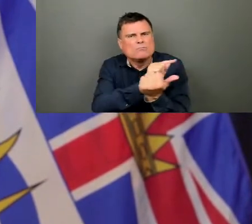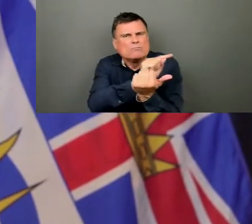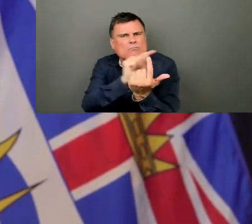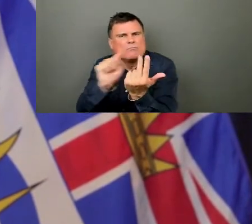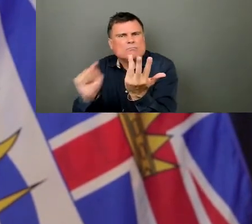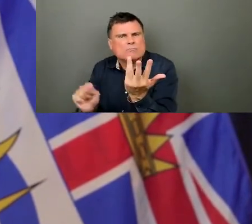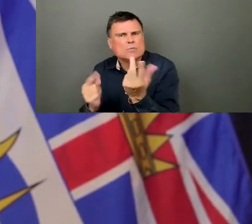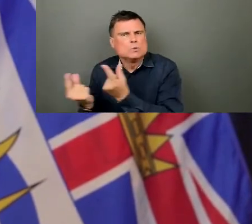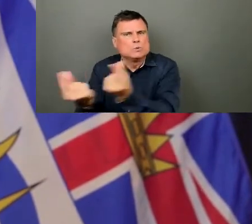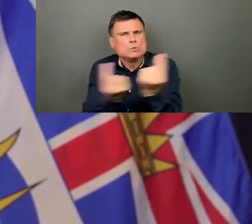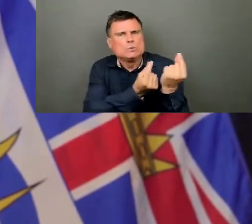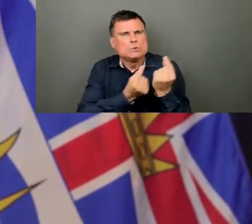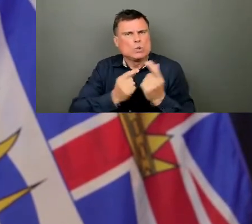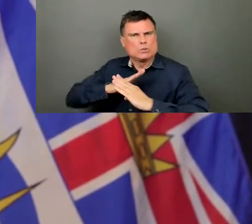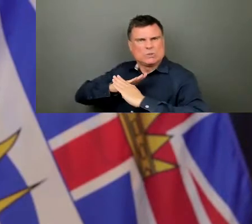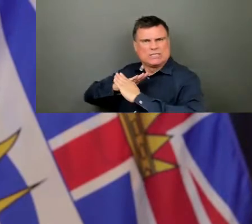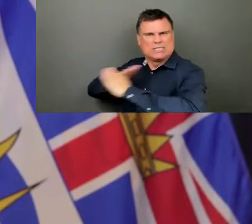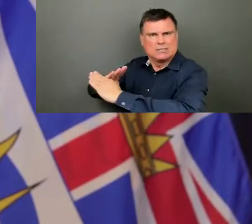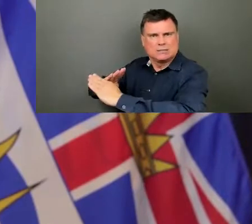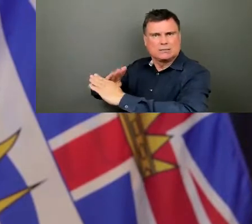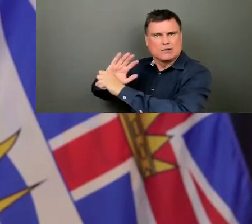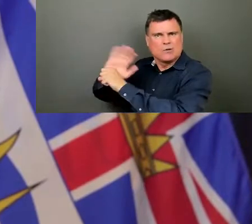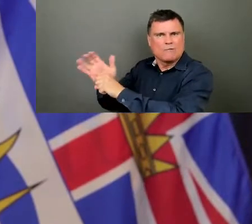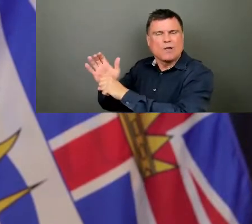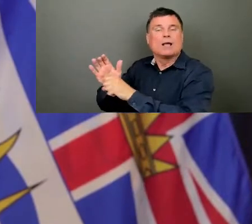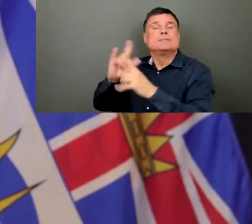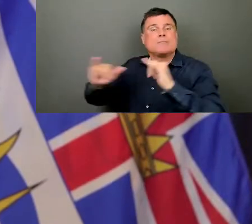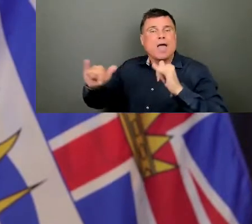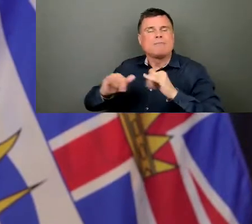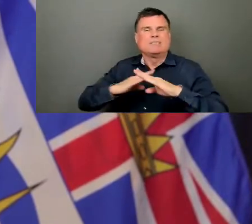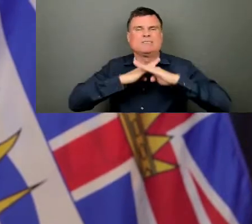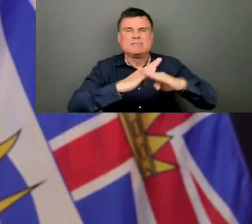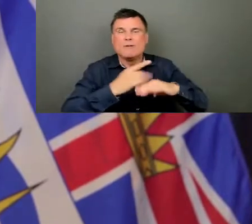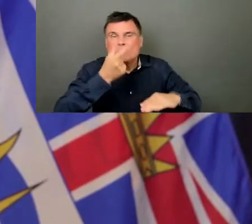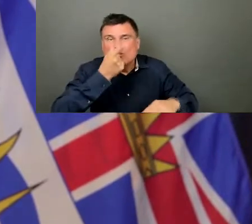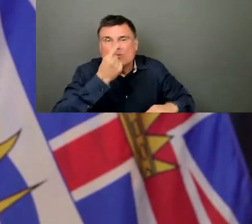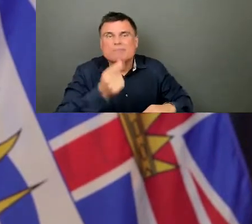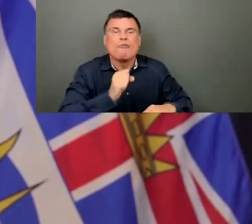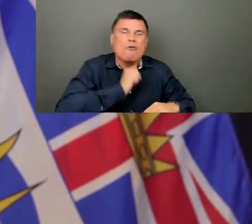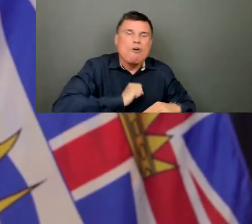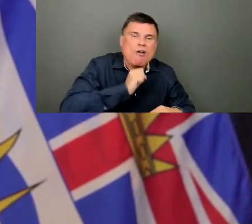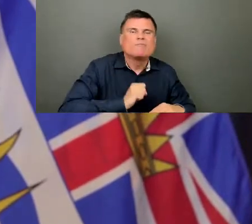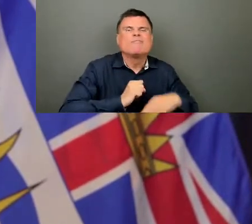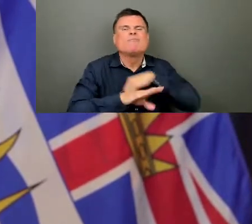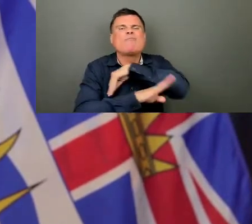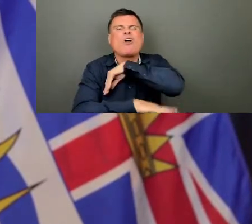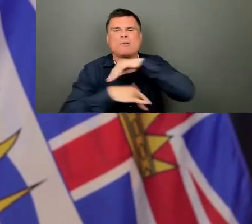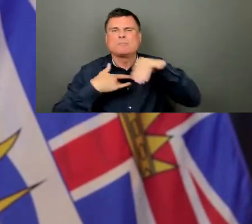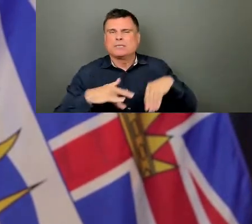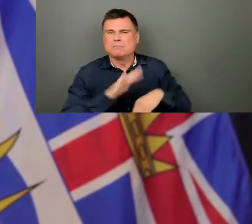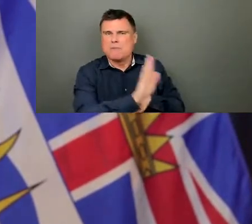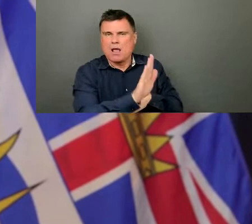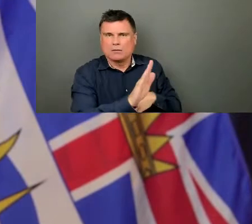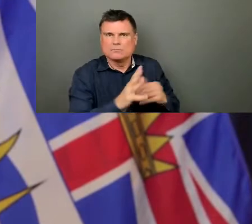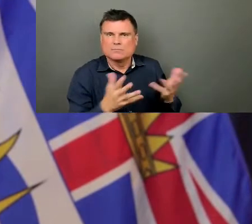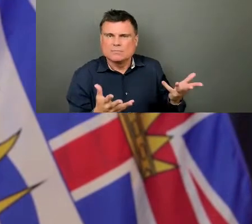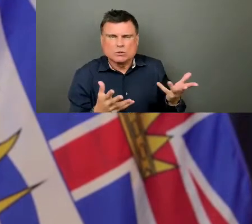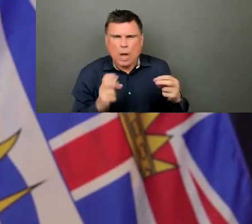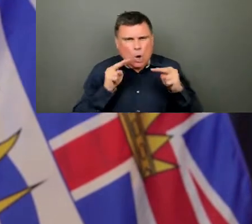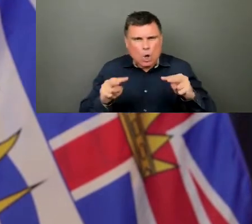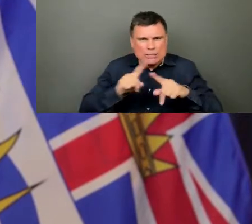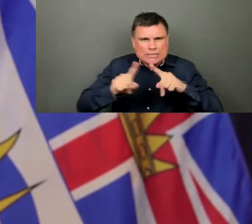really complicated risk-based assessment that we do. I know complicated is the right word, but making sure that